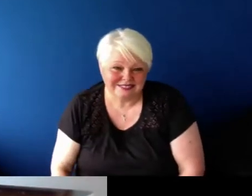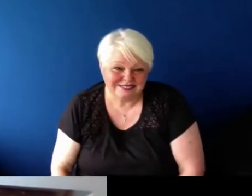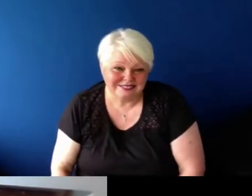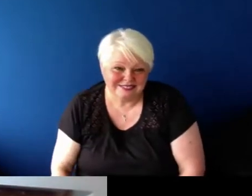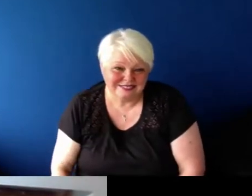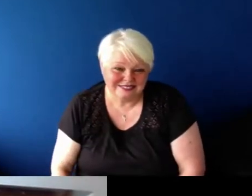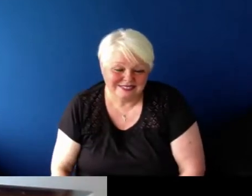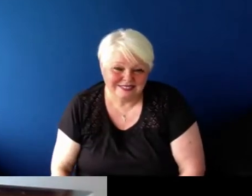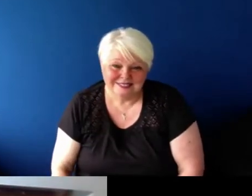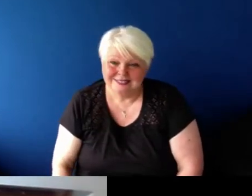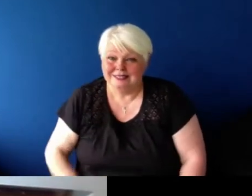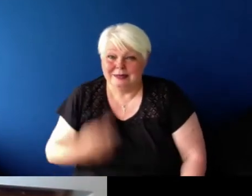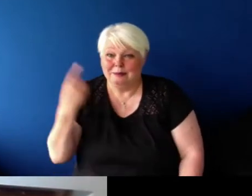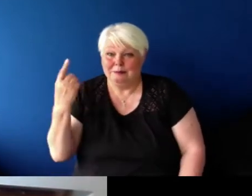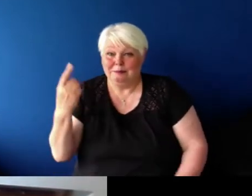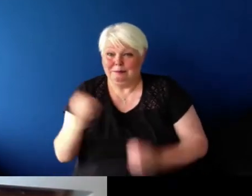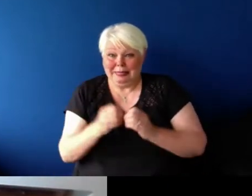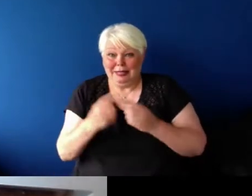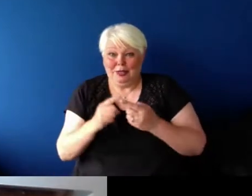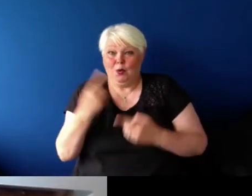Be who you are and go for it.